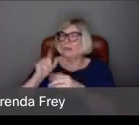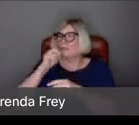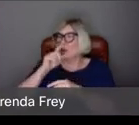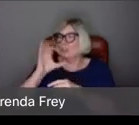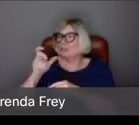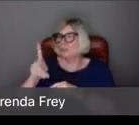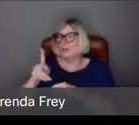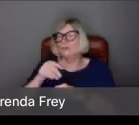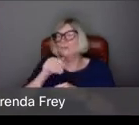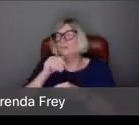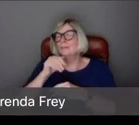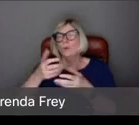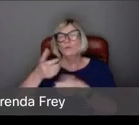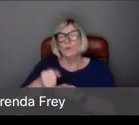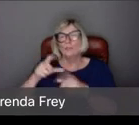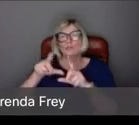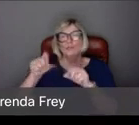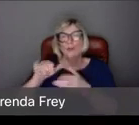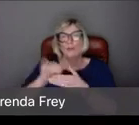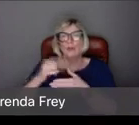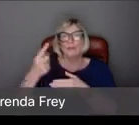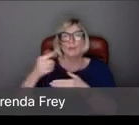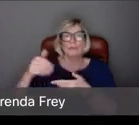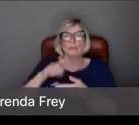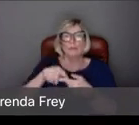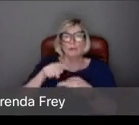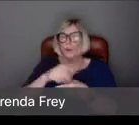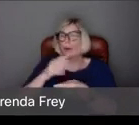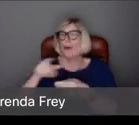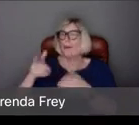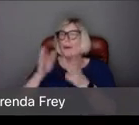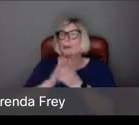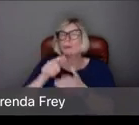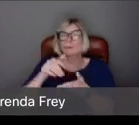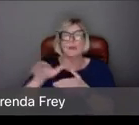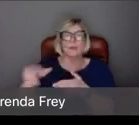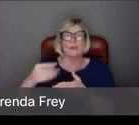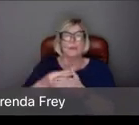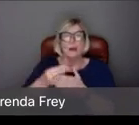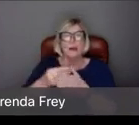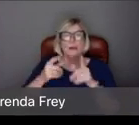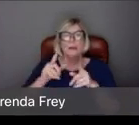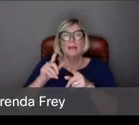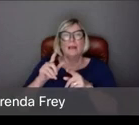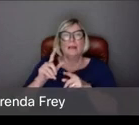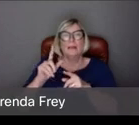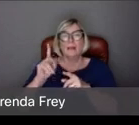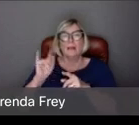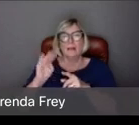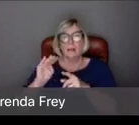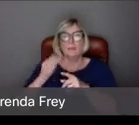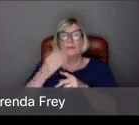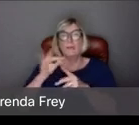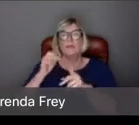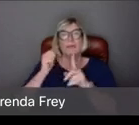trust a check sent to you No. and someone's asking you to send money back. Right. And I'll just build Exactly. upon that, David. Some of the scams that we have